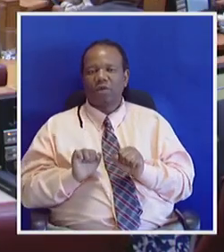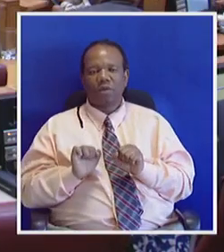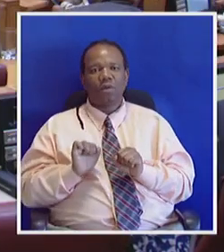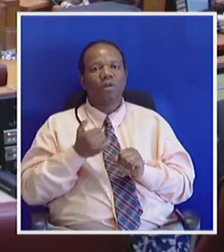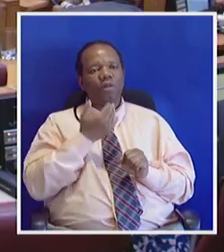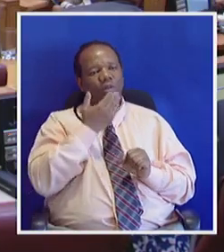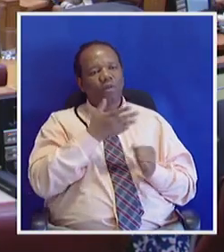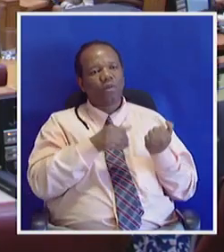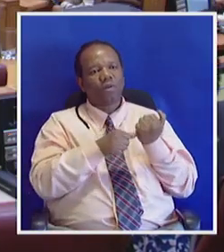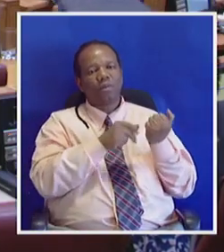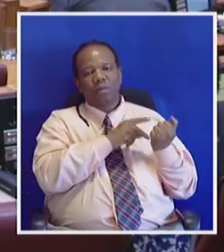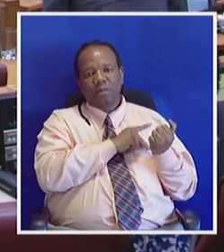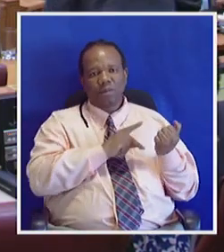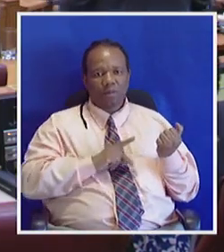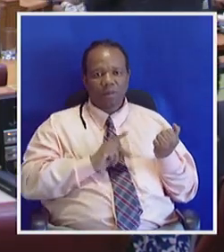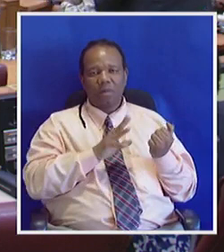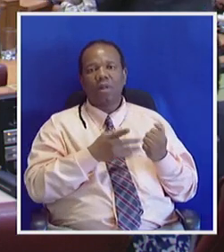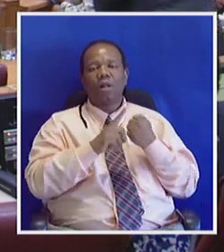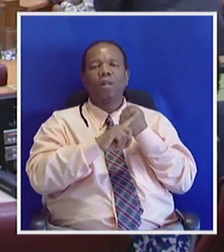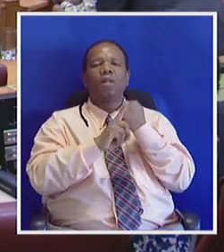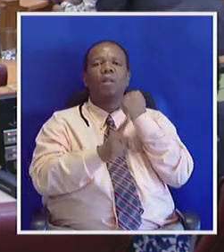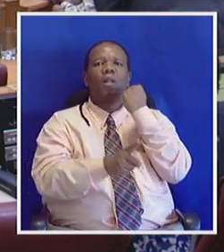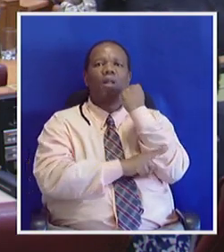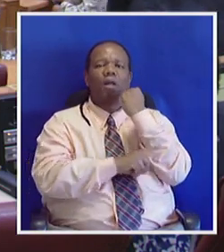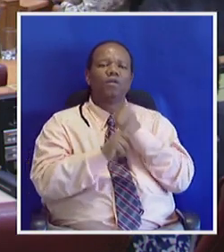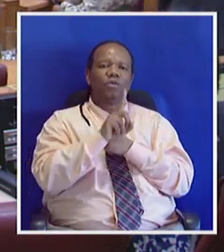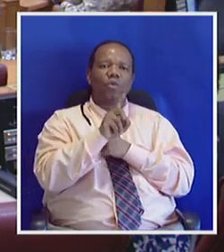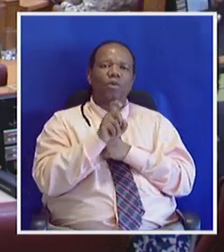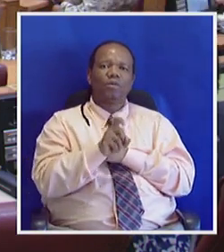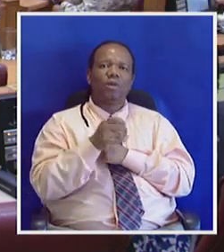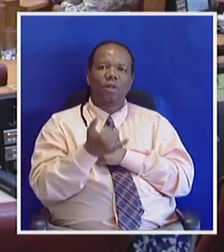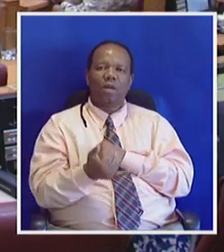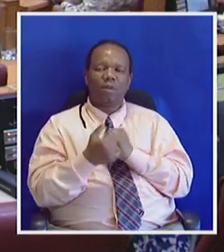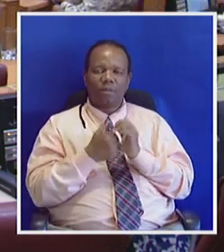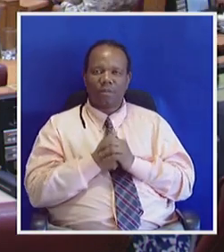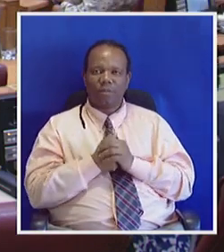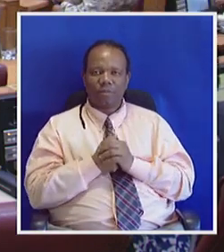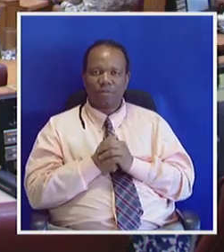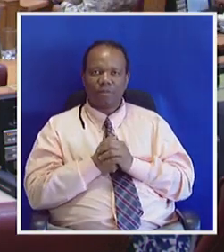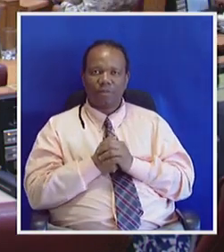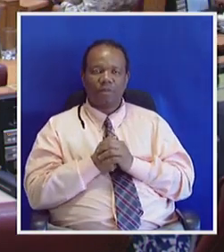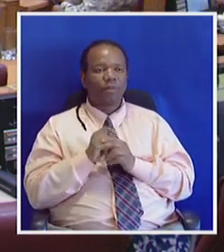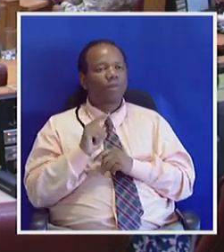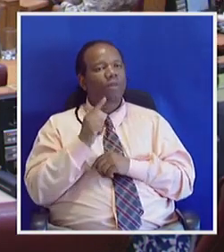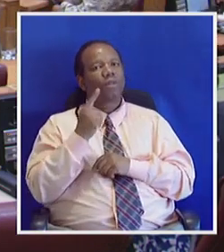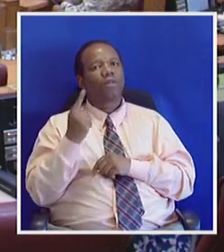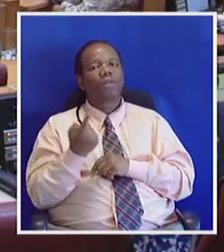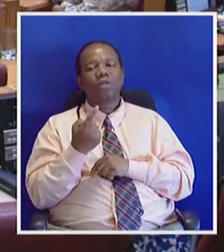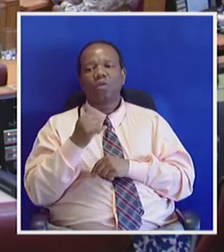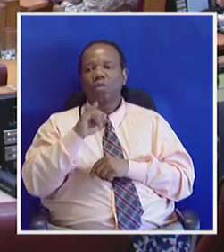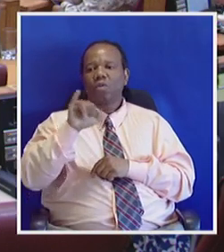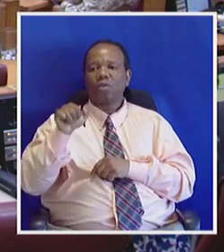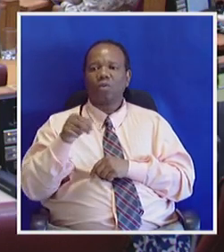Deputy President, we are proceeding to our last question for the day. It is posed to you by the Honorable Julius.